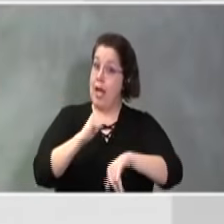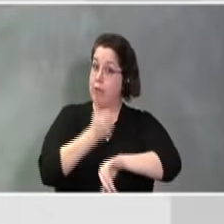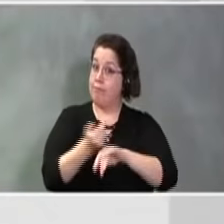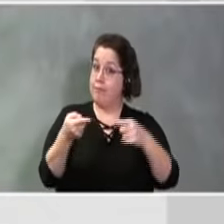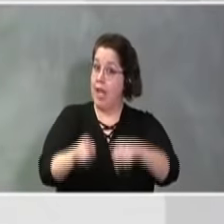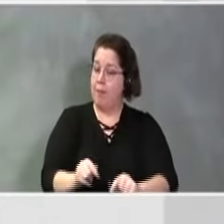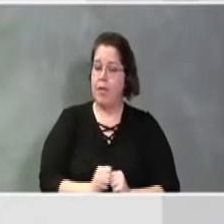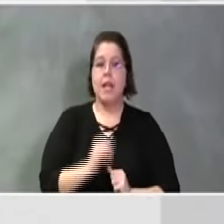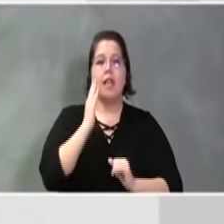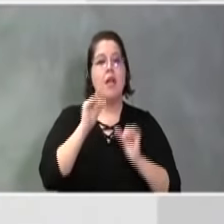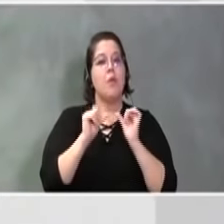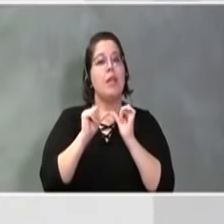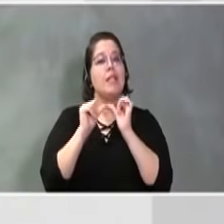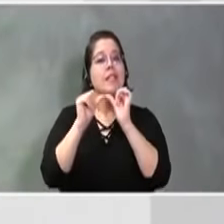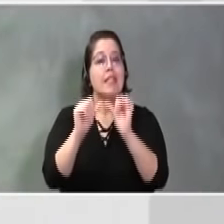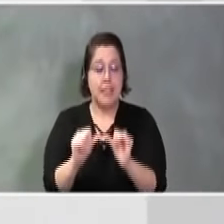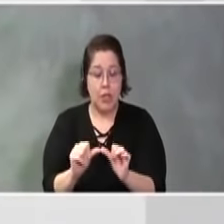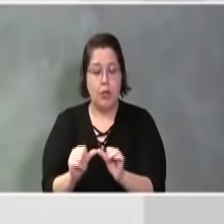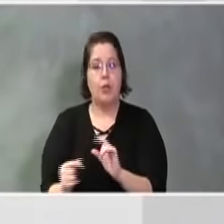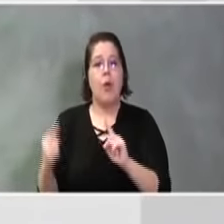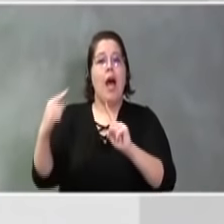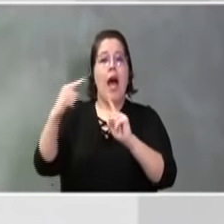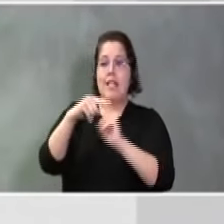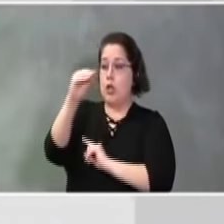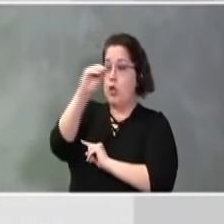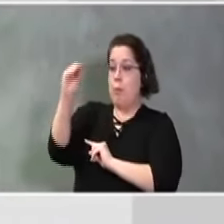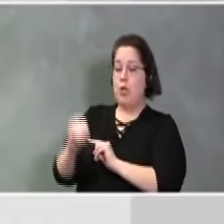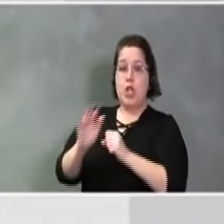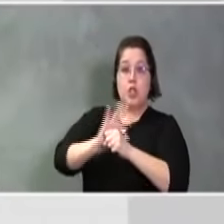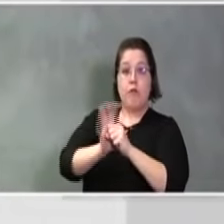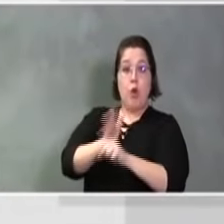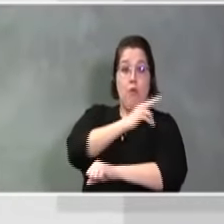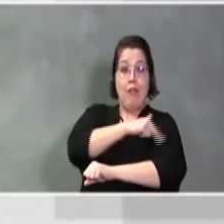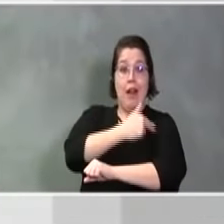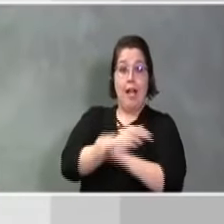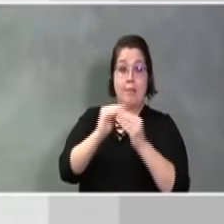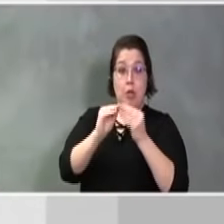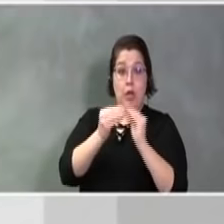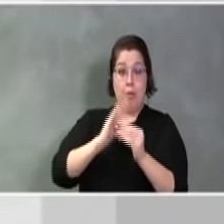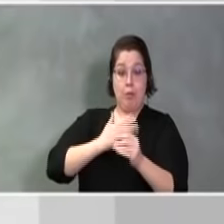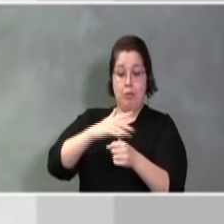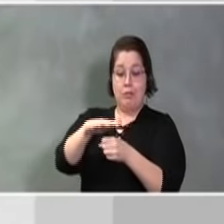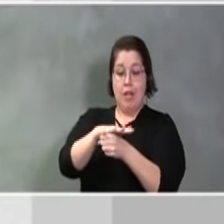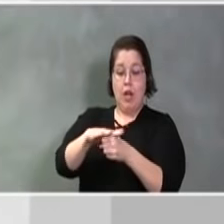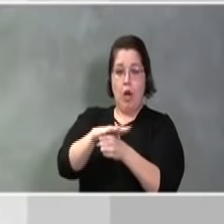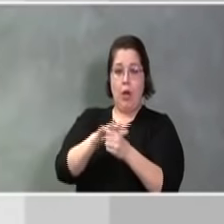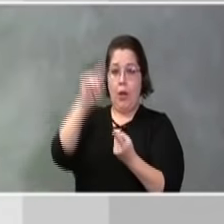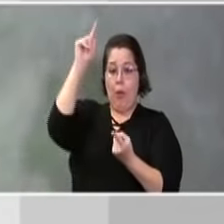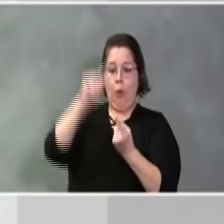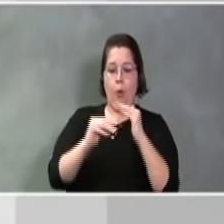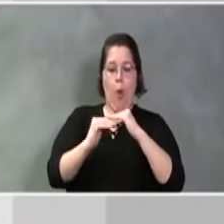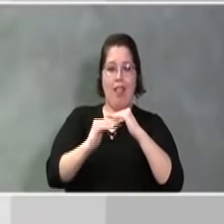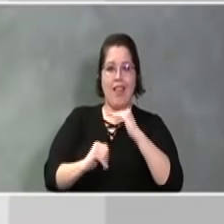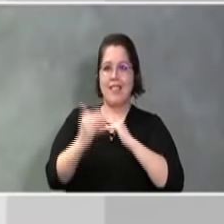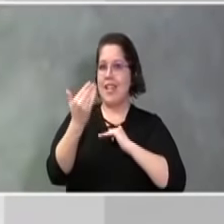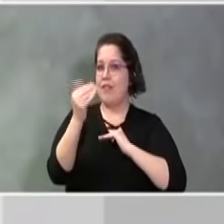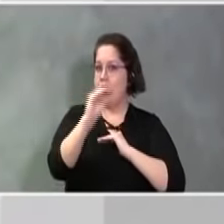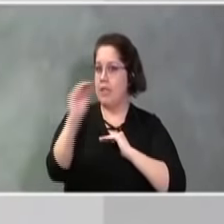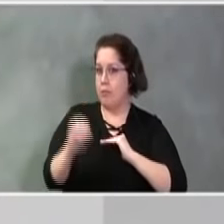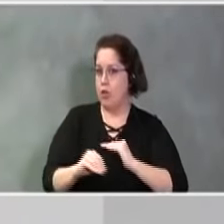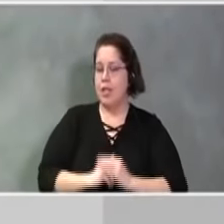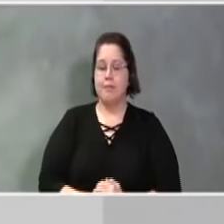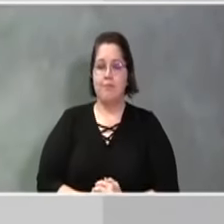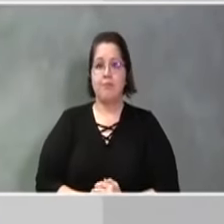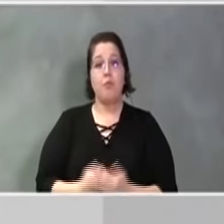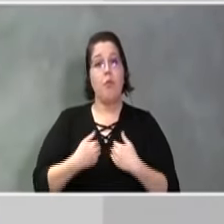will remain in effect until the percentage of COVID hospitalizations in our region drops below 15%. We